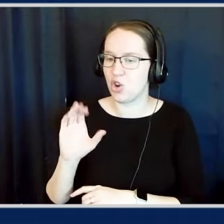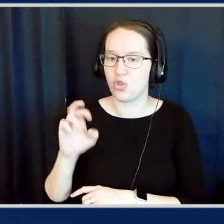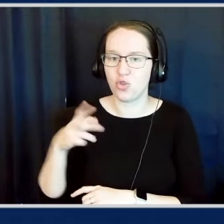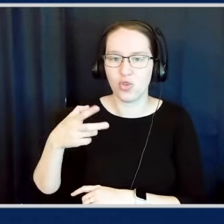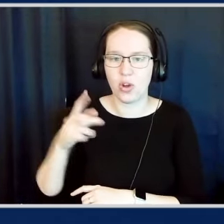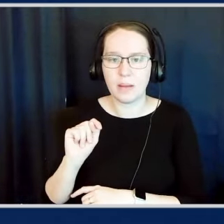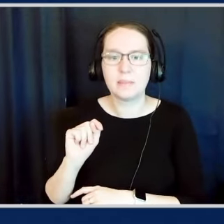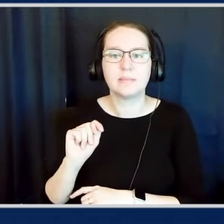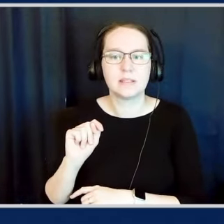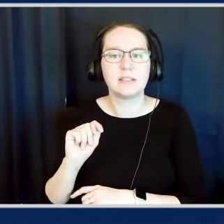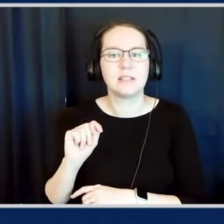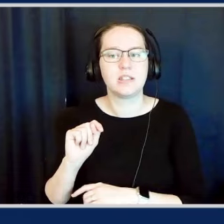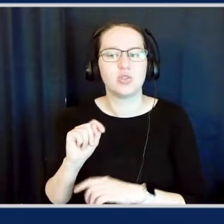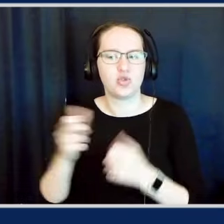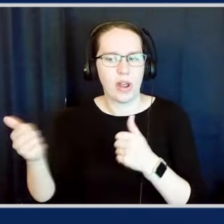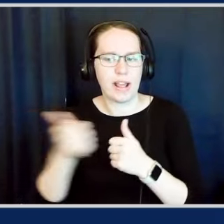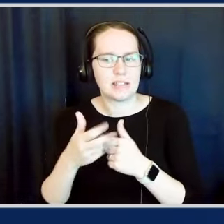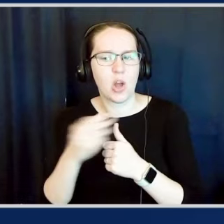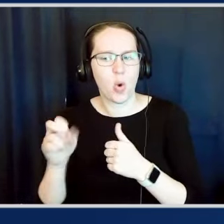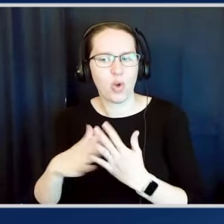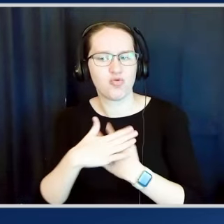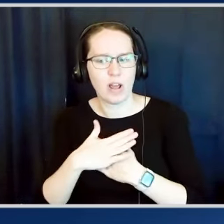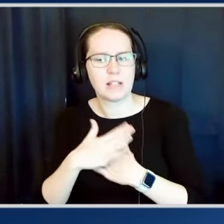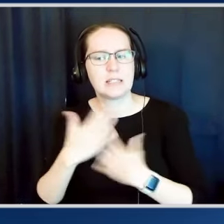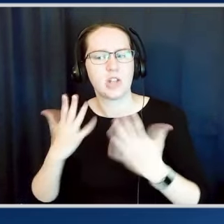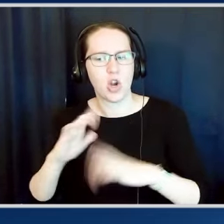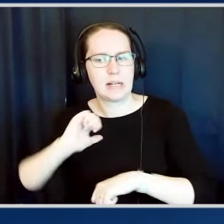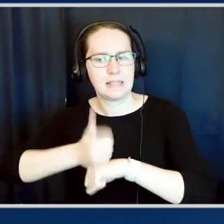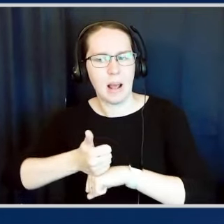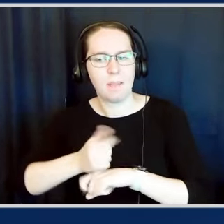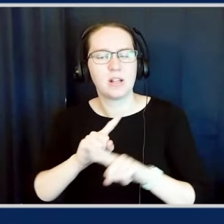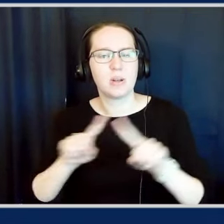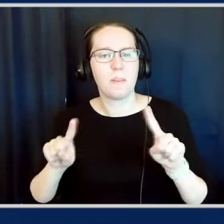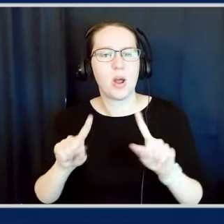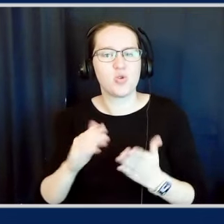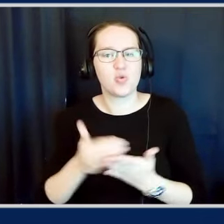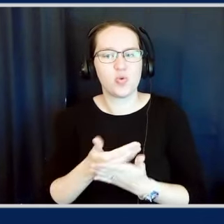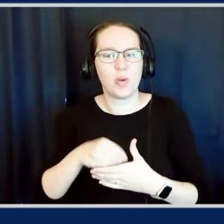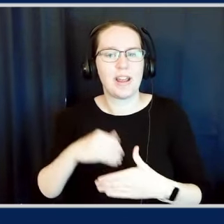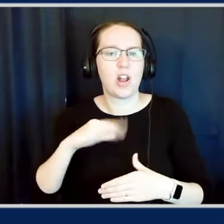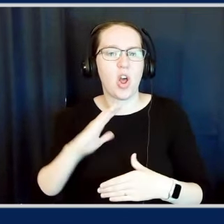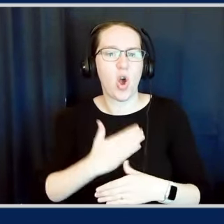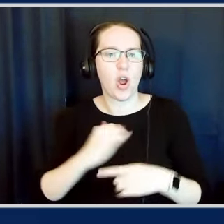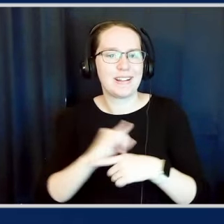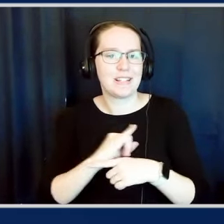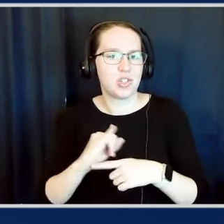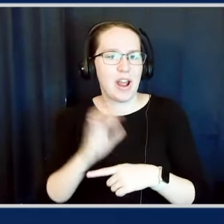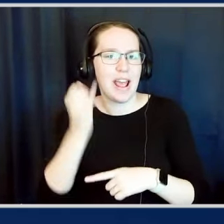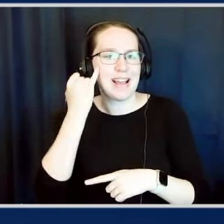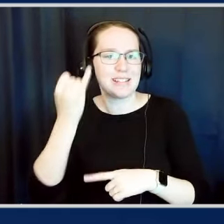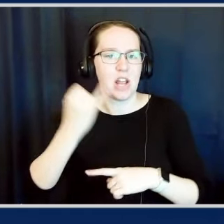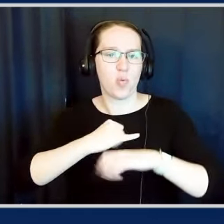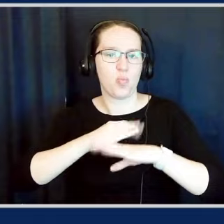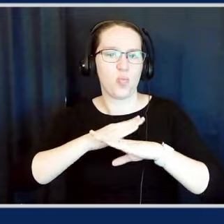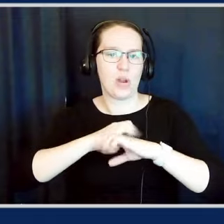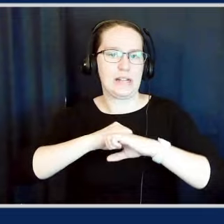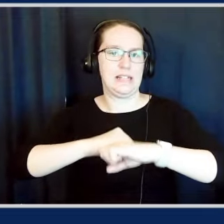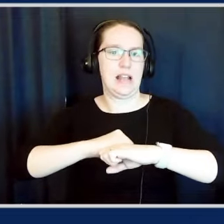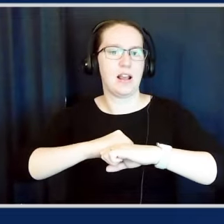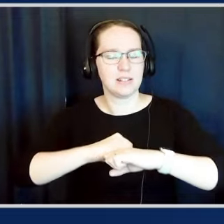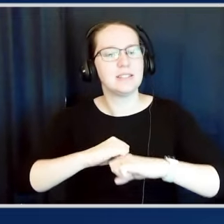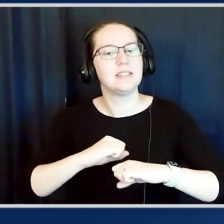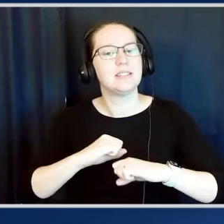pretty well-established terms, but I think kind of newer in our industry is this idea of being able to protect data while it